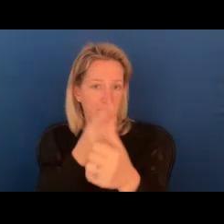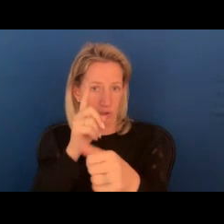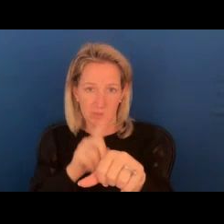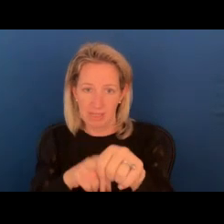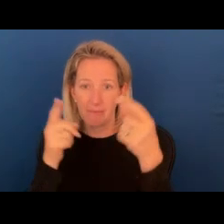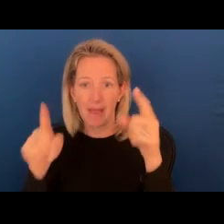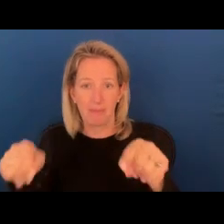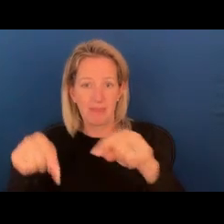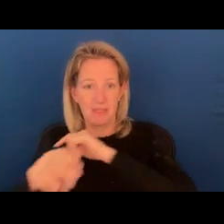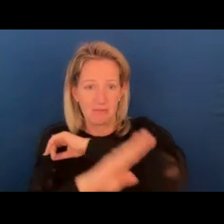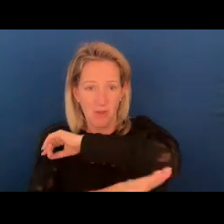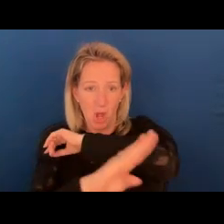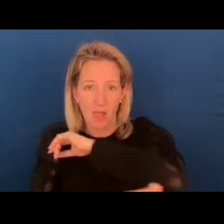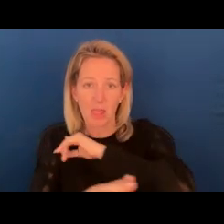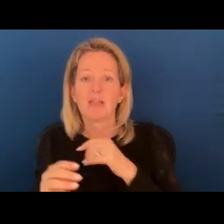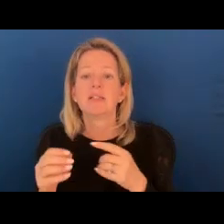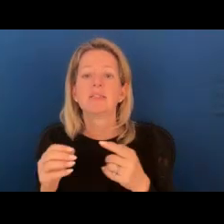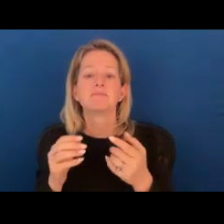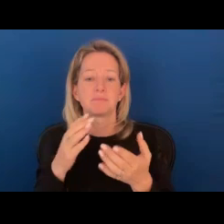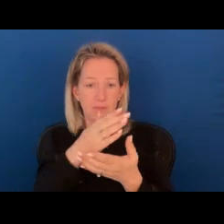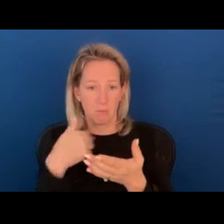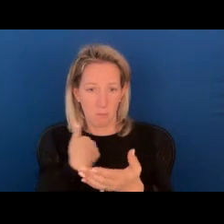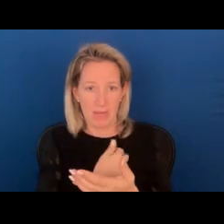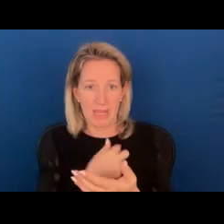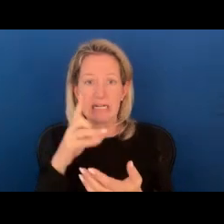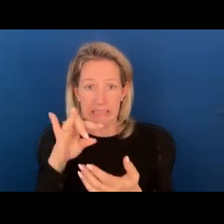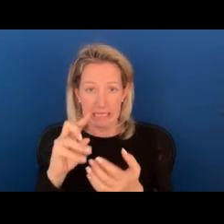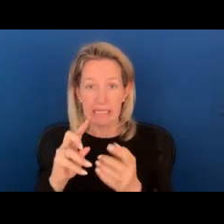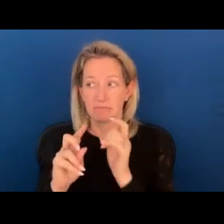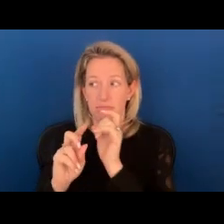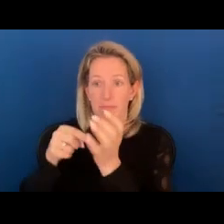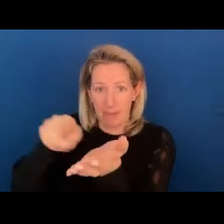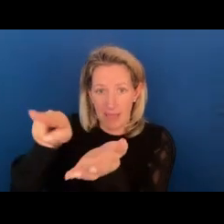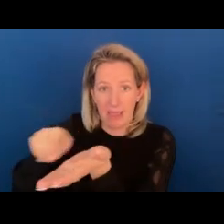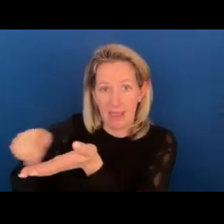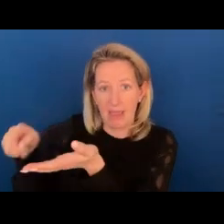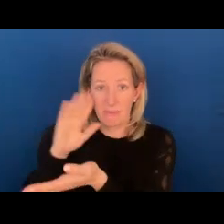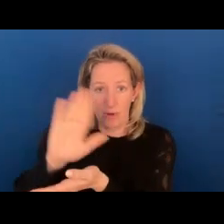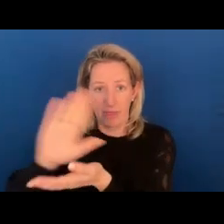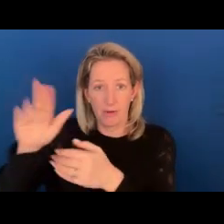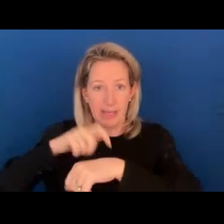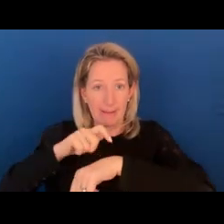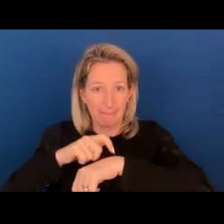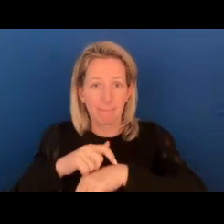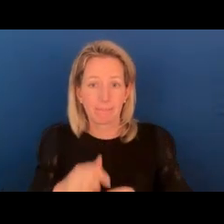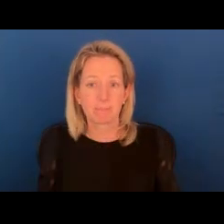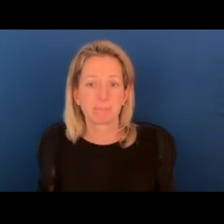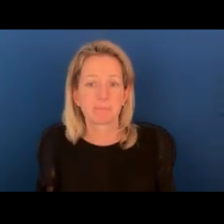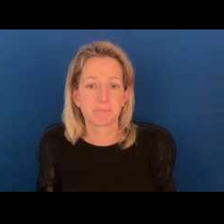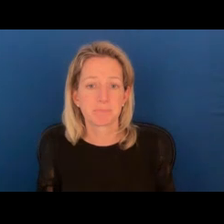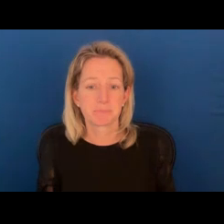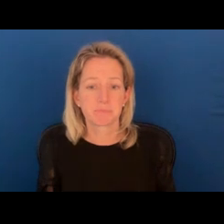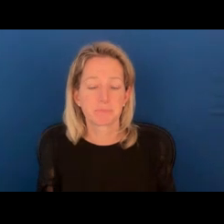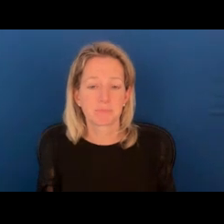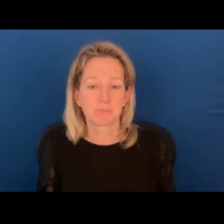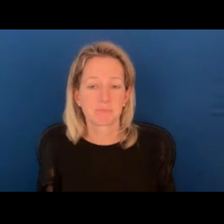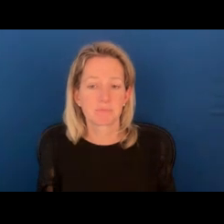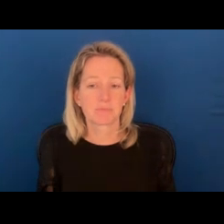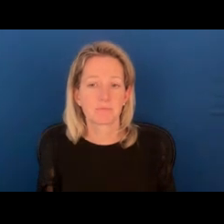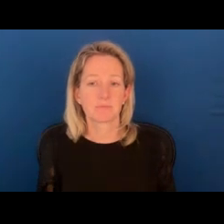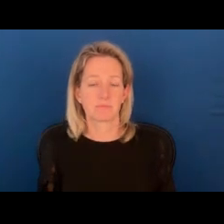some of the tribal members. We actually did compensate them for their time on that. Next, please. And so we were able to get